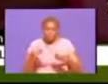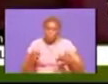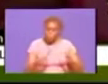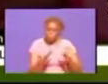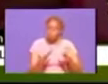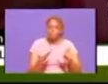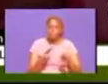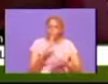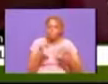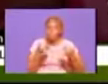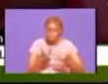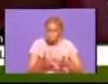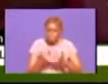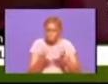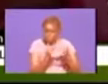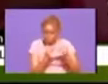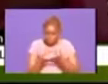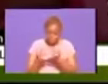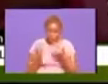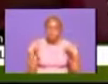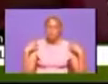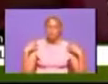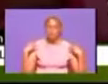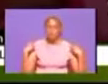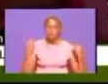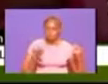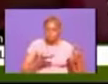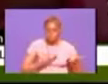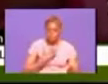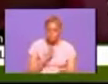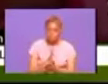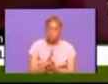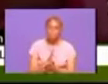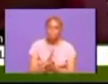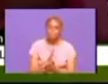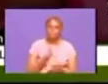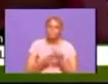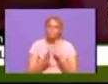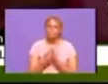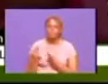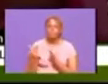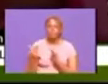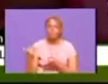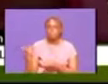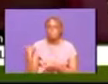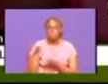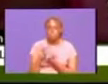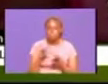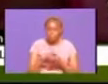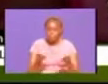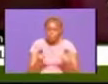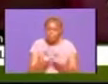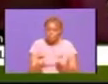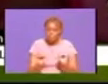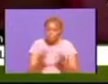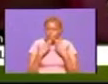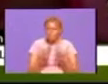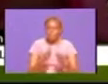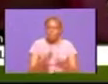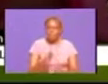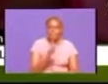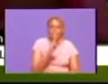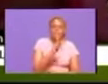opportunity to democratically exercise their democratic right without influencing. And I sincerely thank the Kiambaa people,